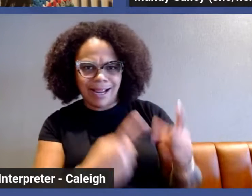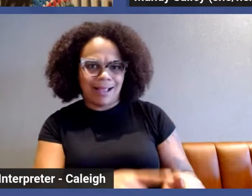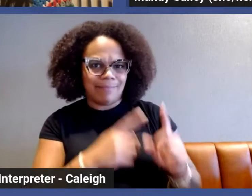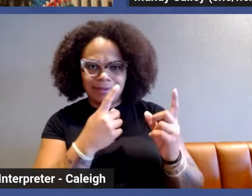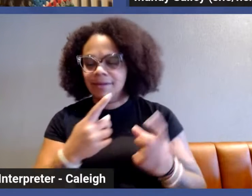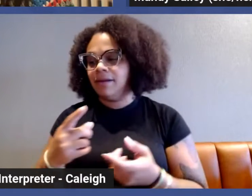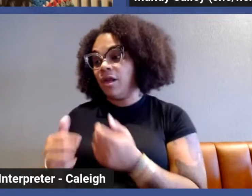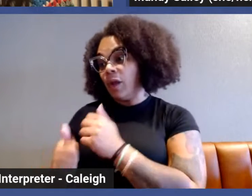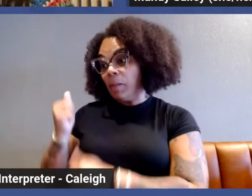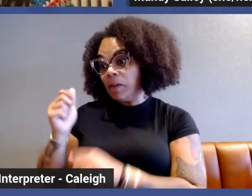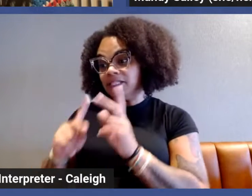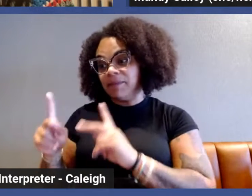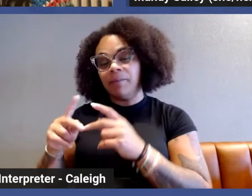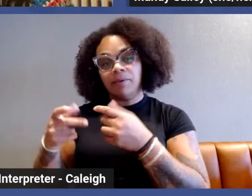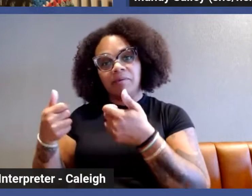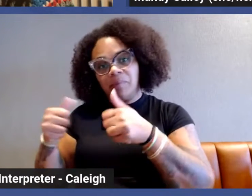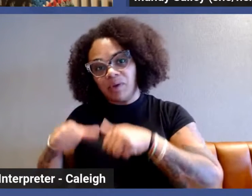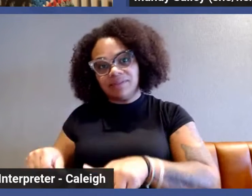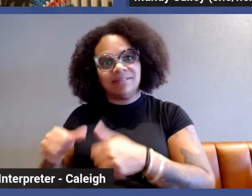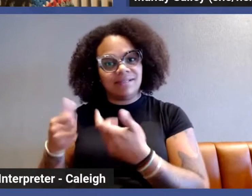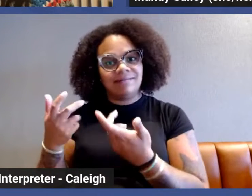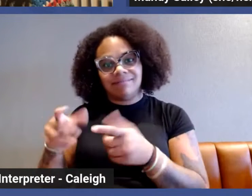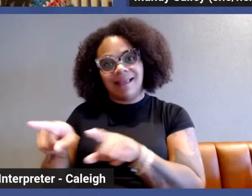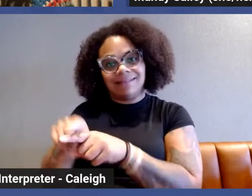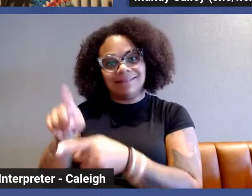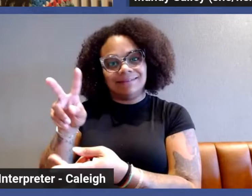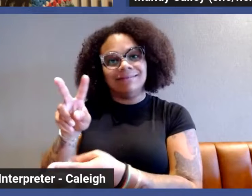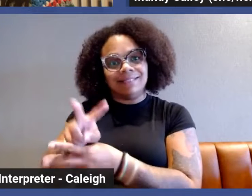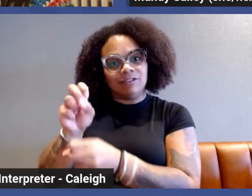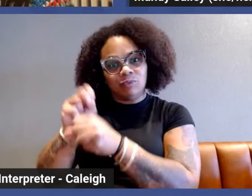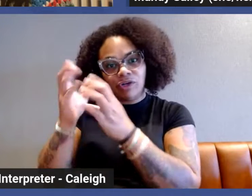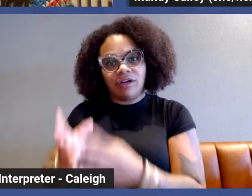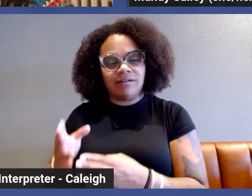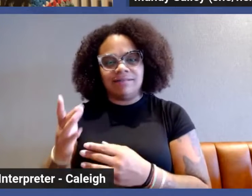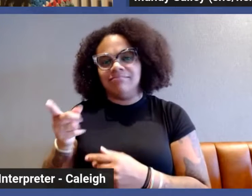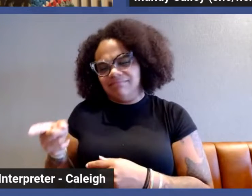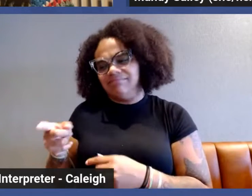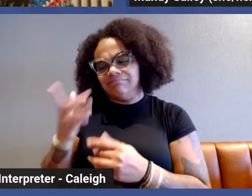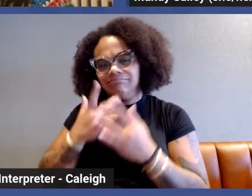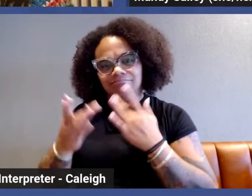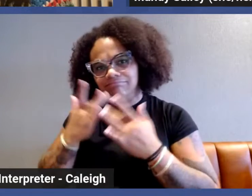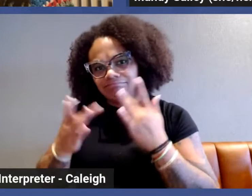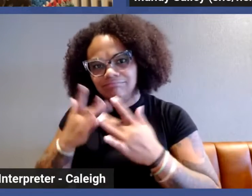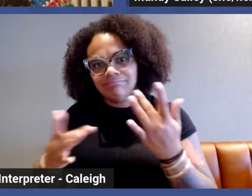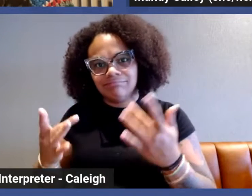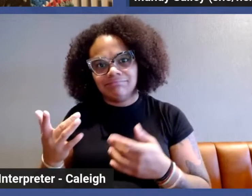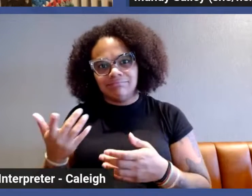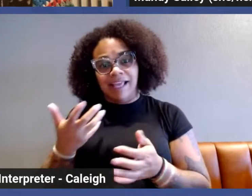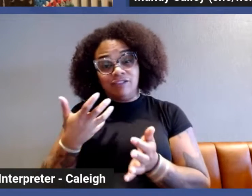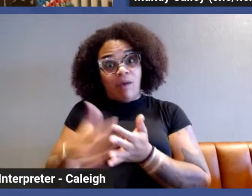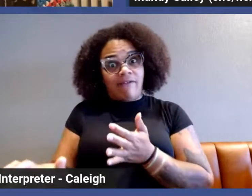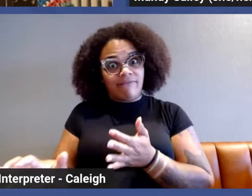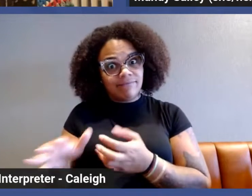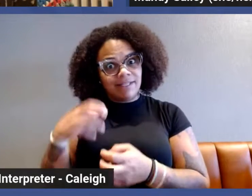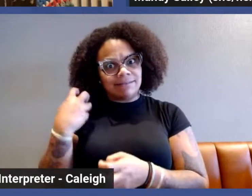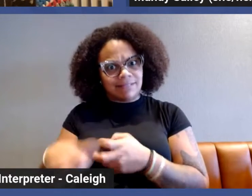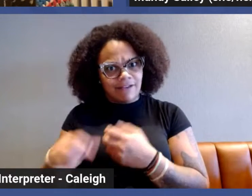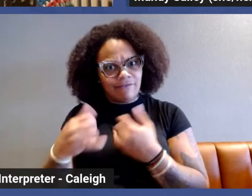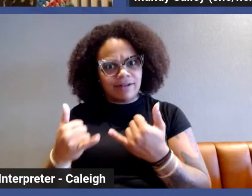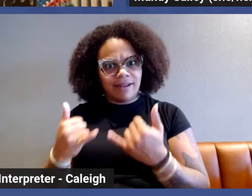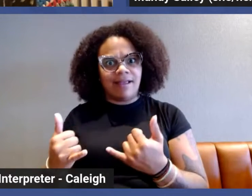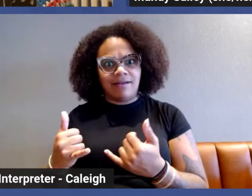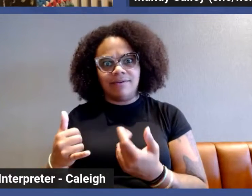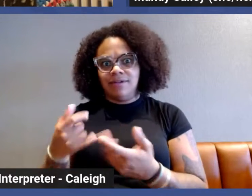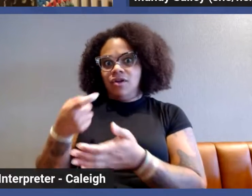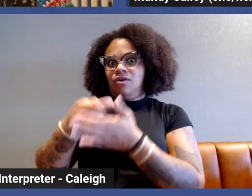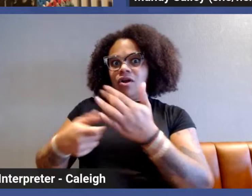making, living paycheck to paycheck like everybody else. It's like, it's pretty rough out there right now with cost of living.